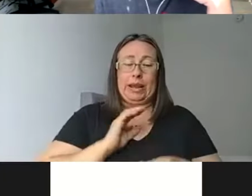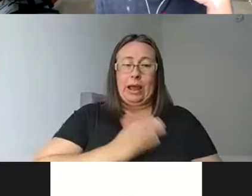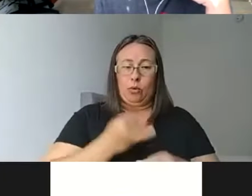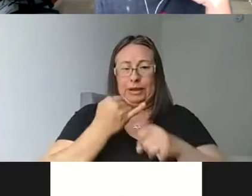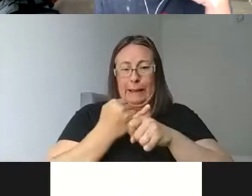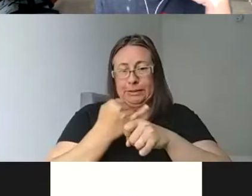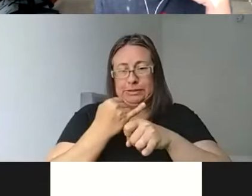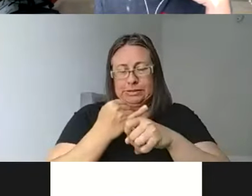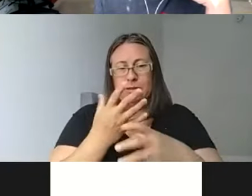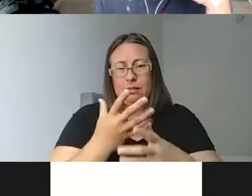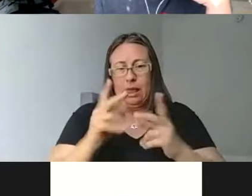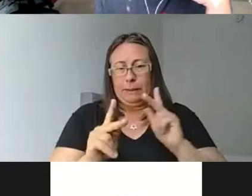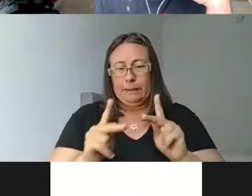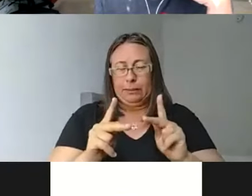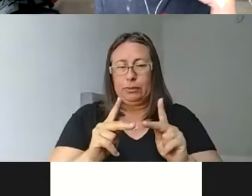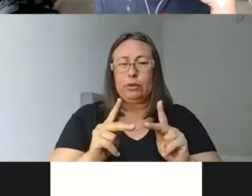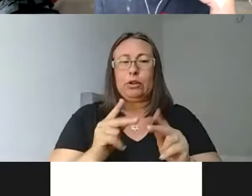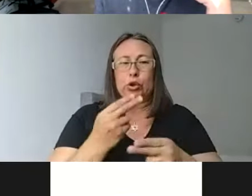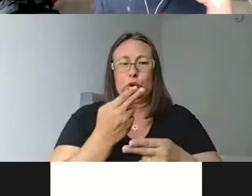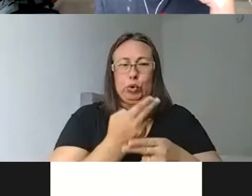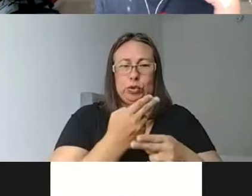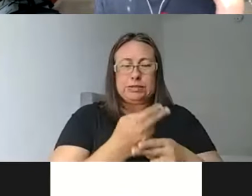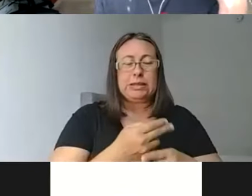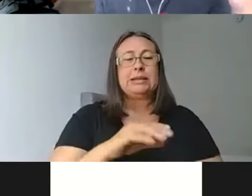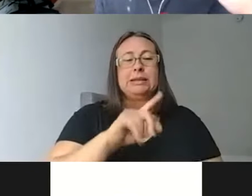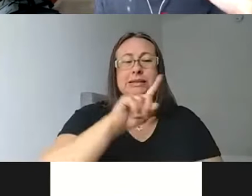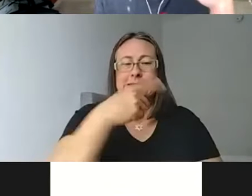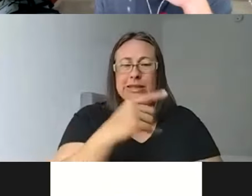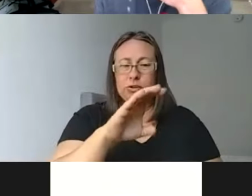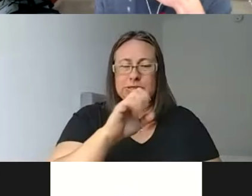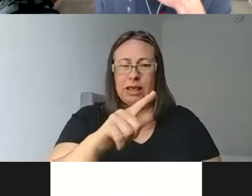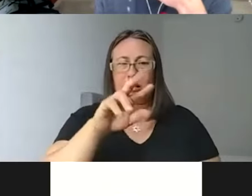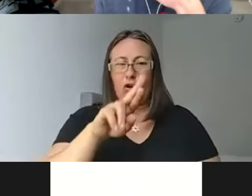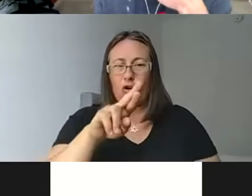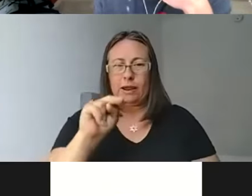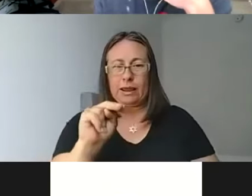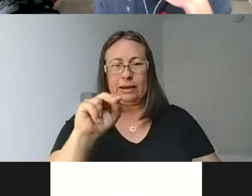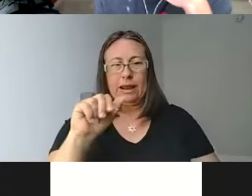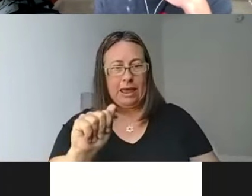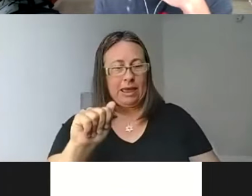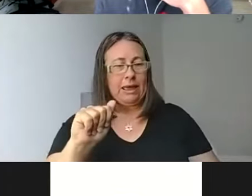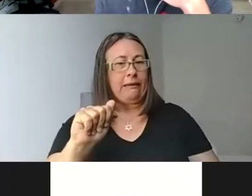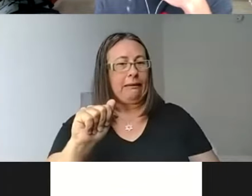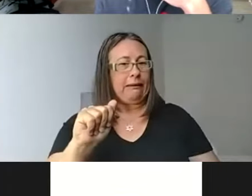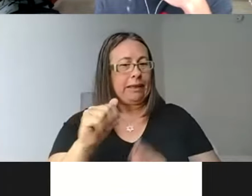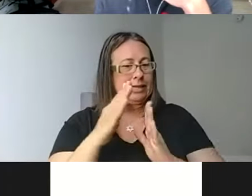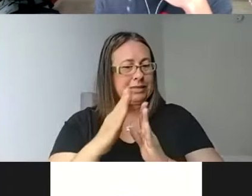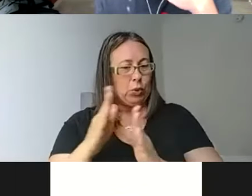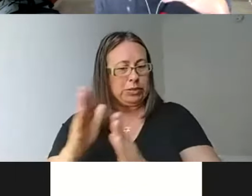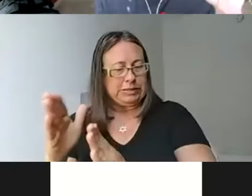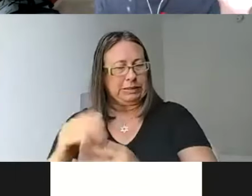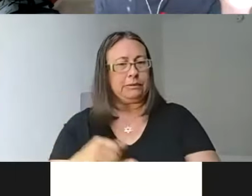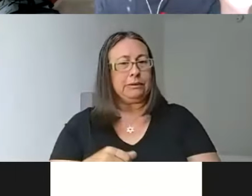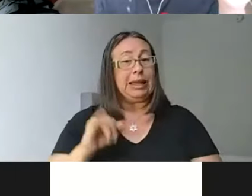on using single cell RNA sequencing to get at some of these questions. And if you're not familiar with this, is the